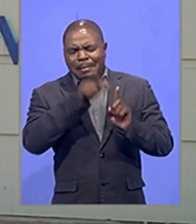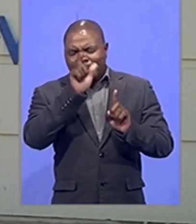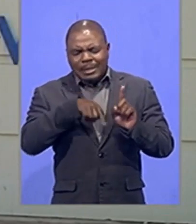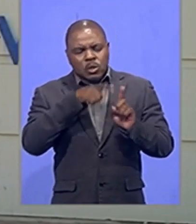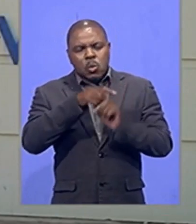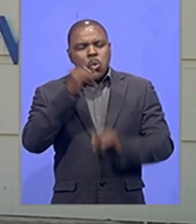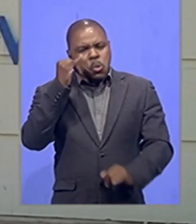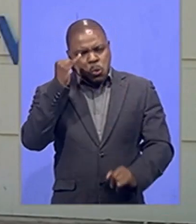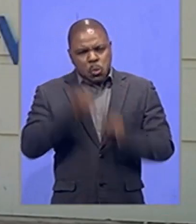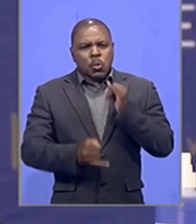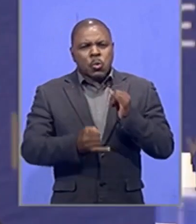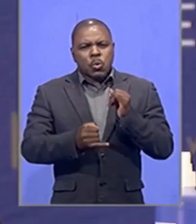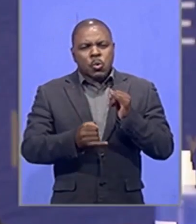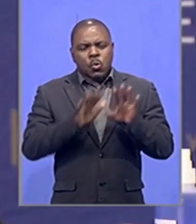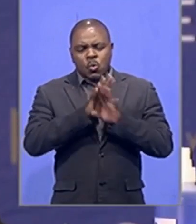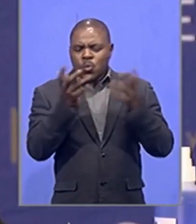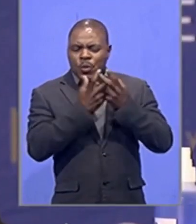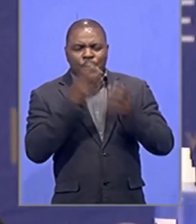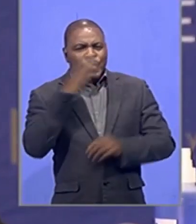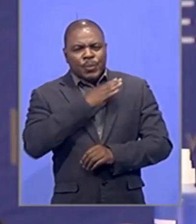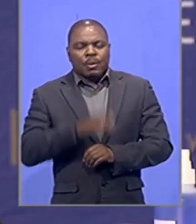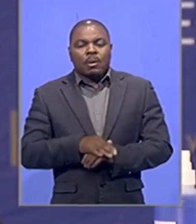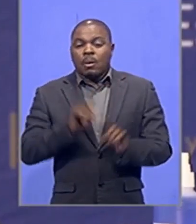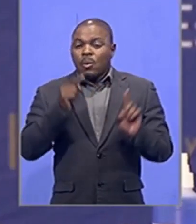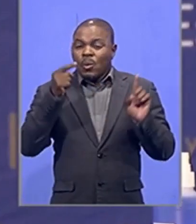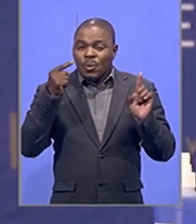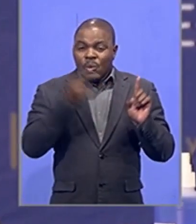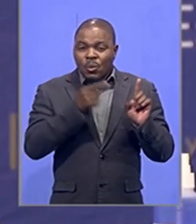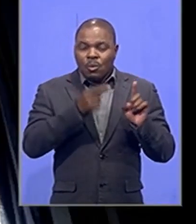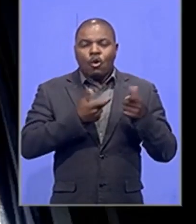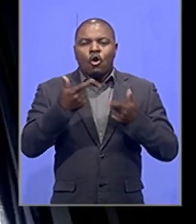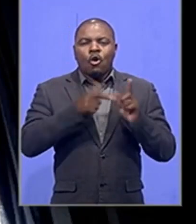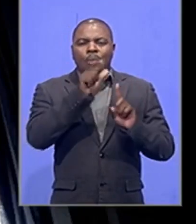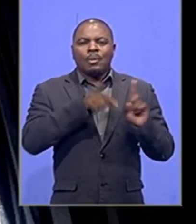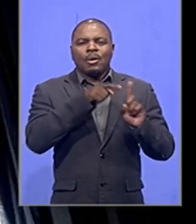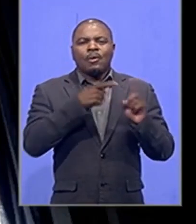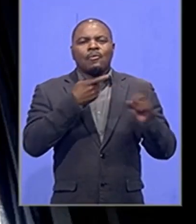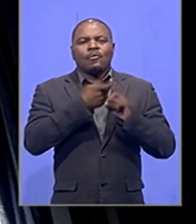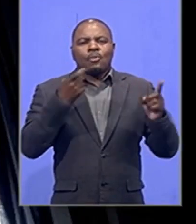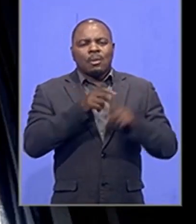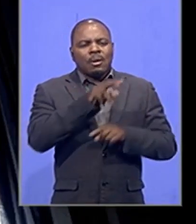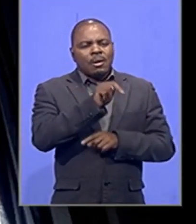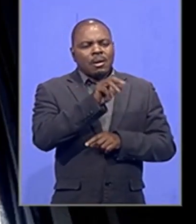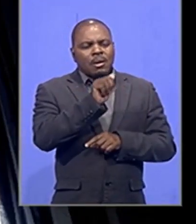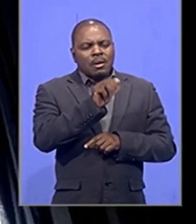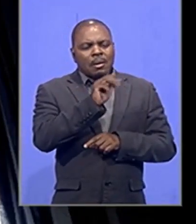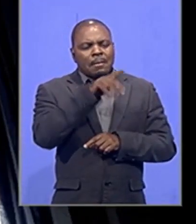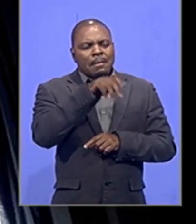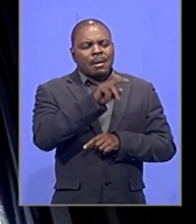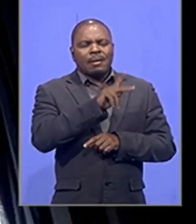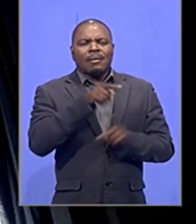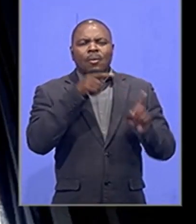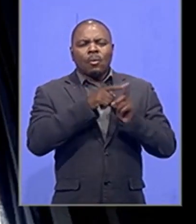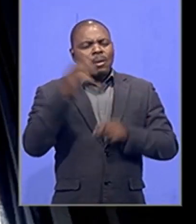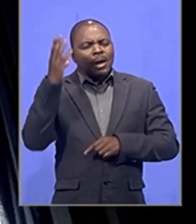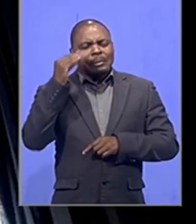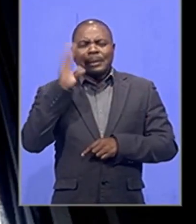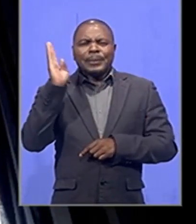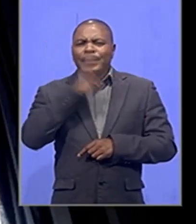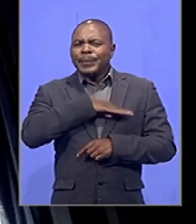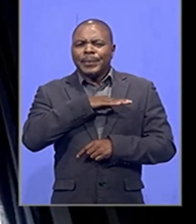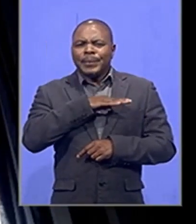job from the beginning. He was a lawyer coming from Nampak with no experience